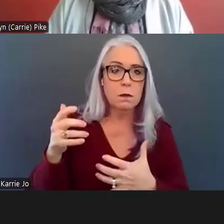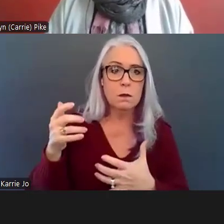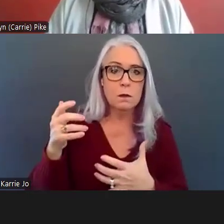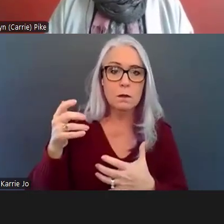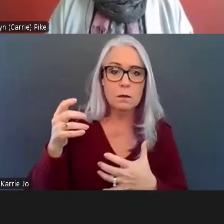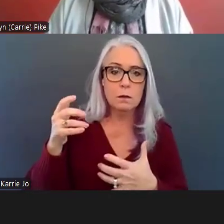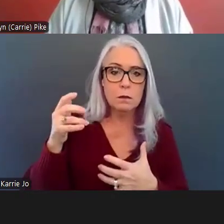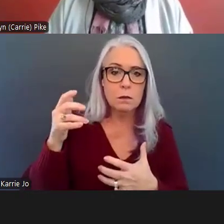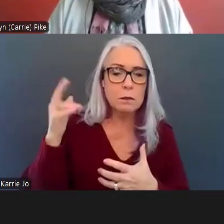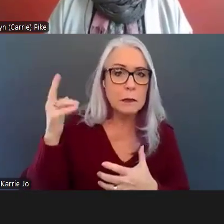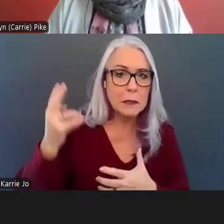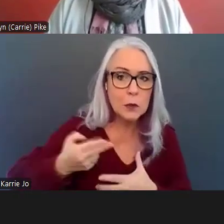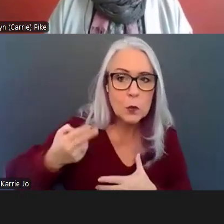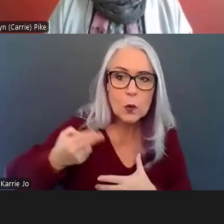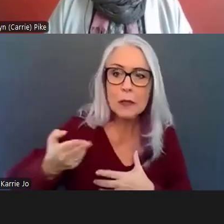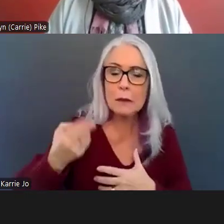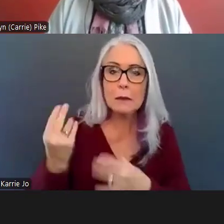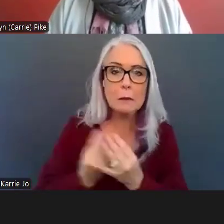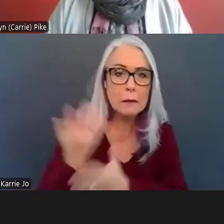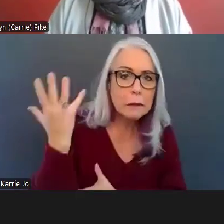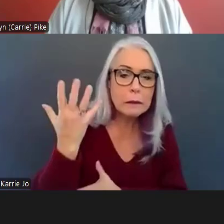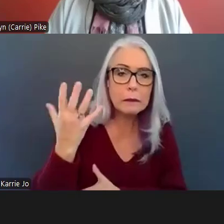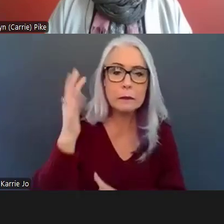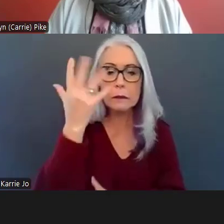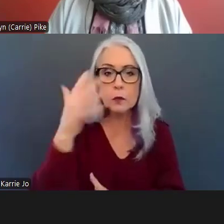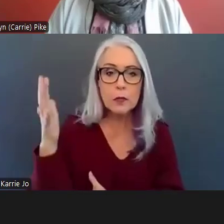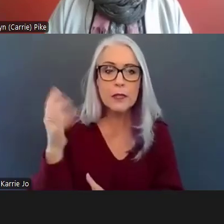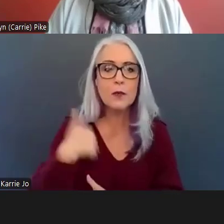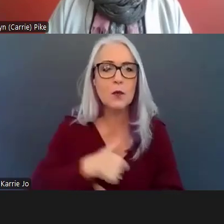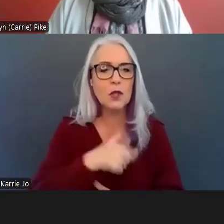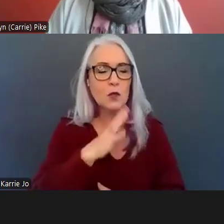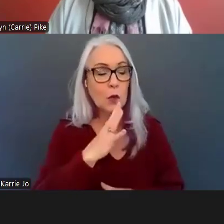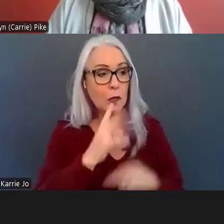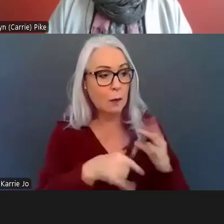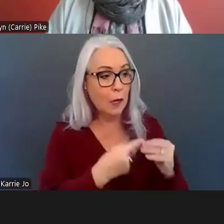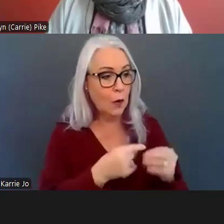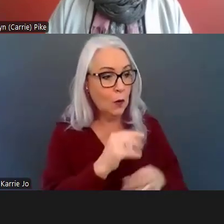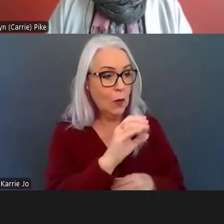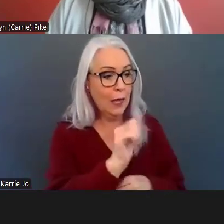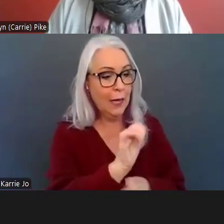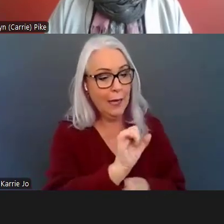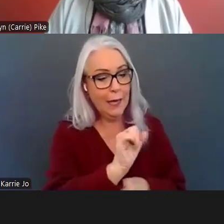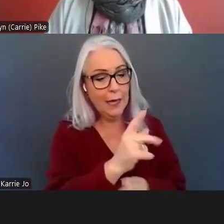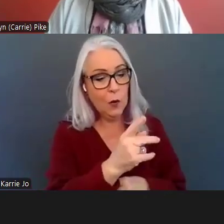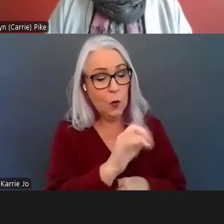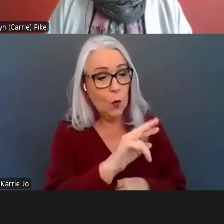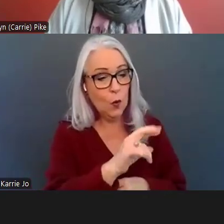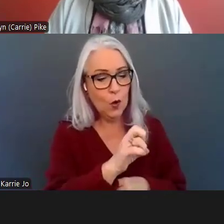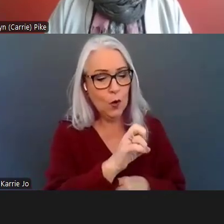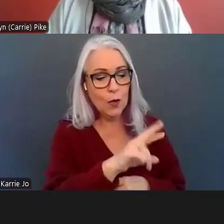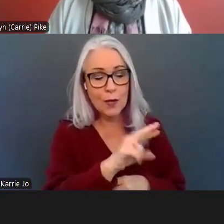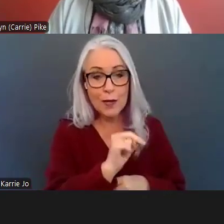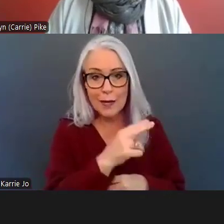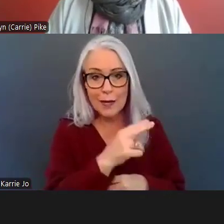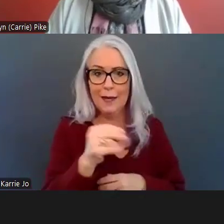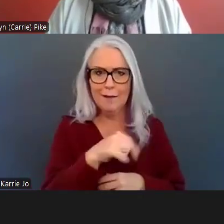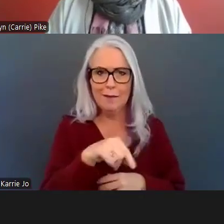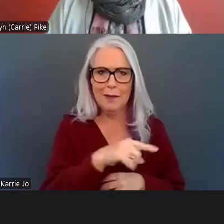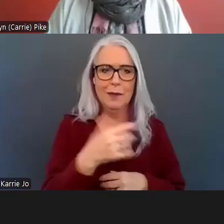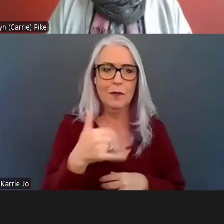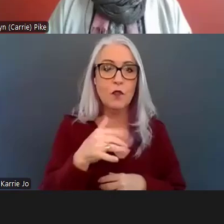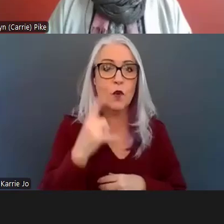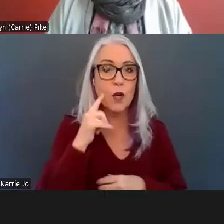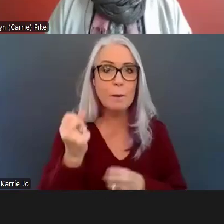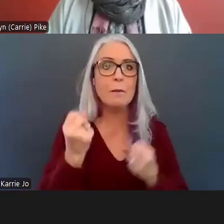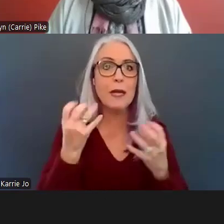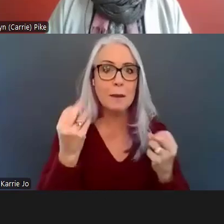and acorns that but compared to that, chestnuts were really the food for wildlife and of course Native Americans,